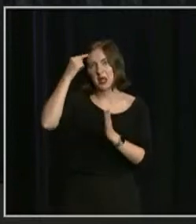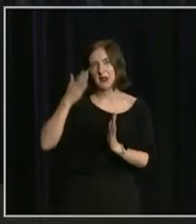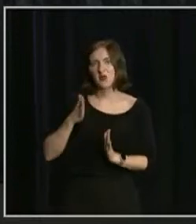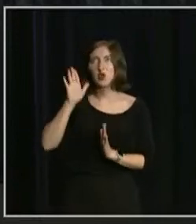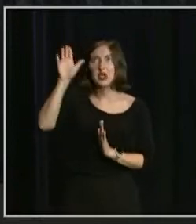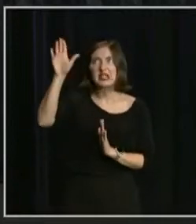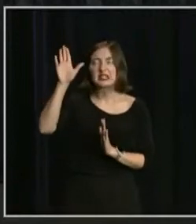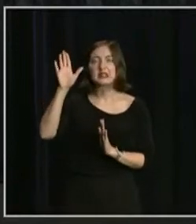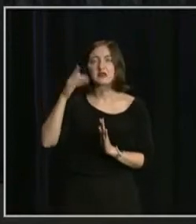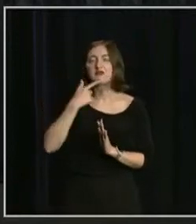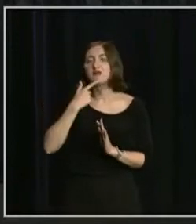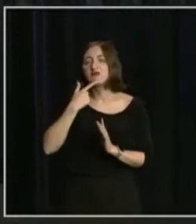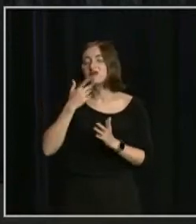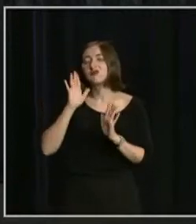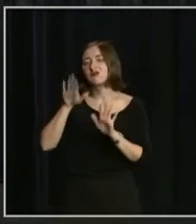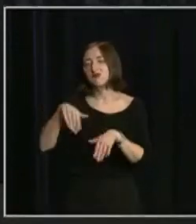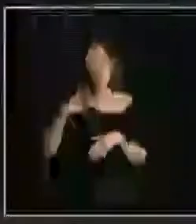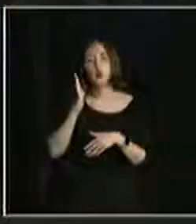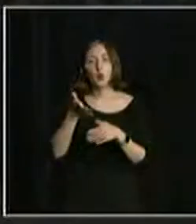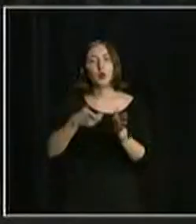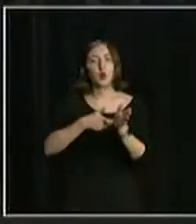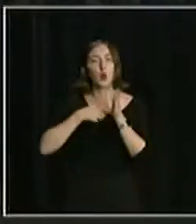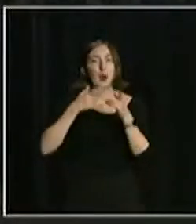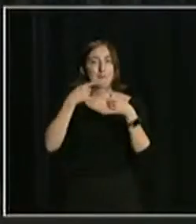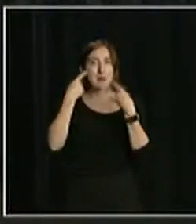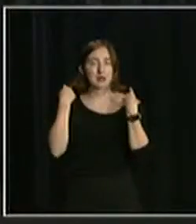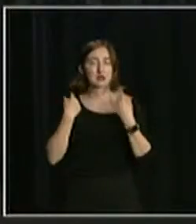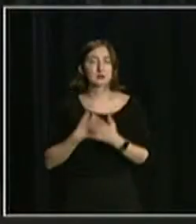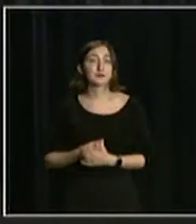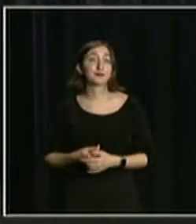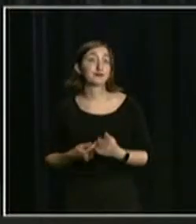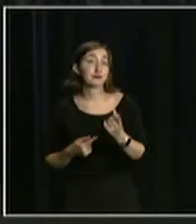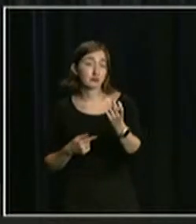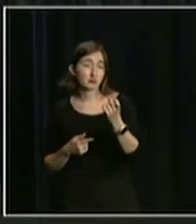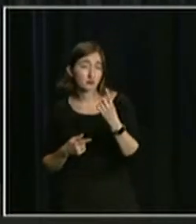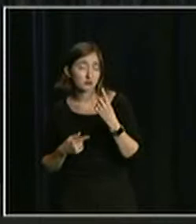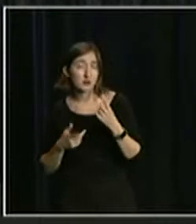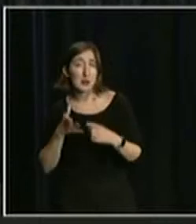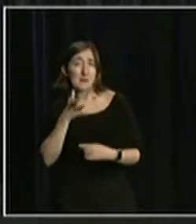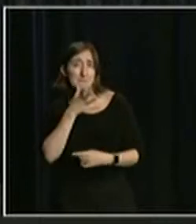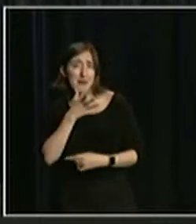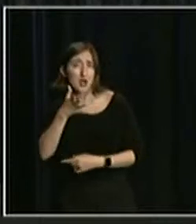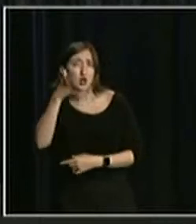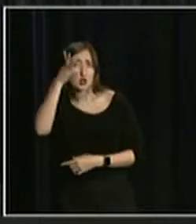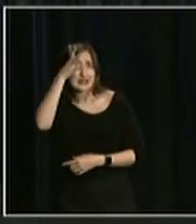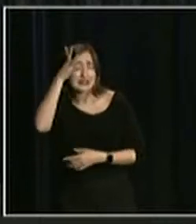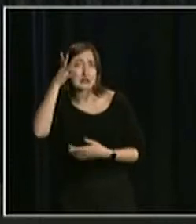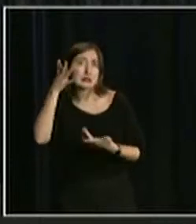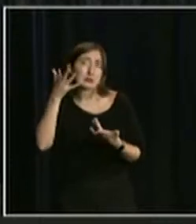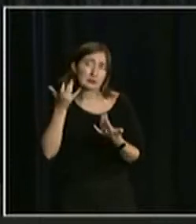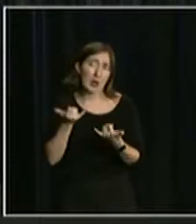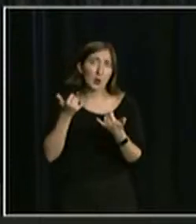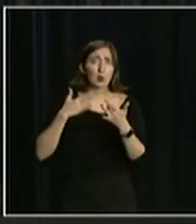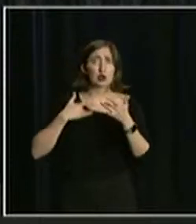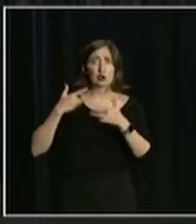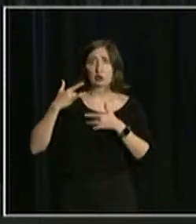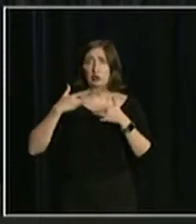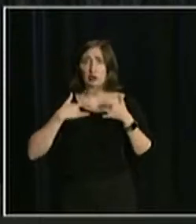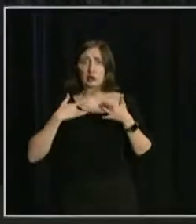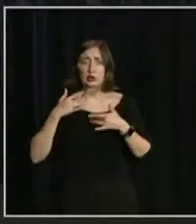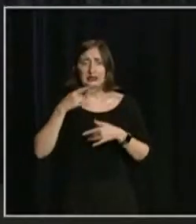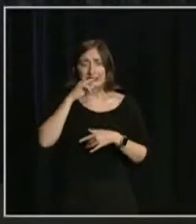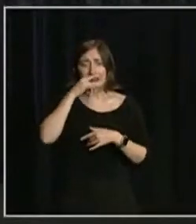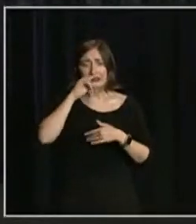For anyone on the panel, what message do you have for parents who are concerned because their children do not have access to the vaccine?